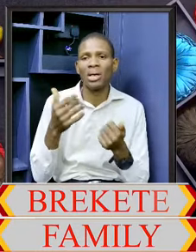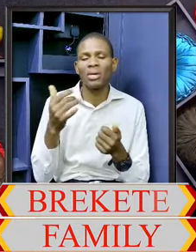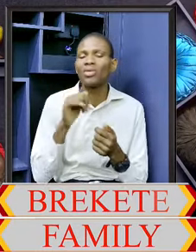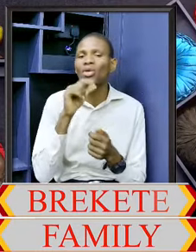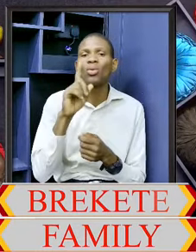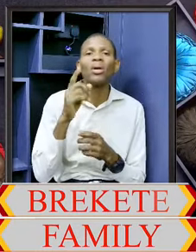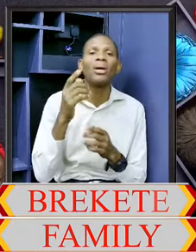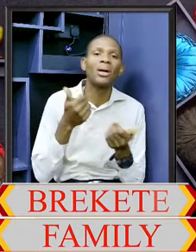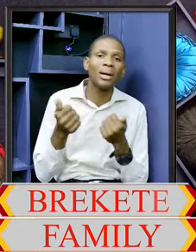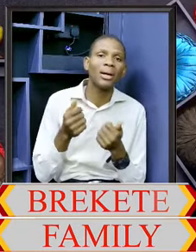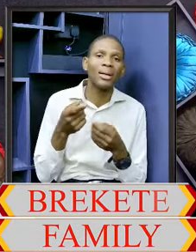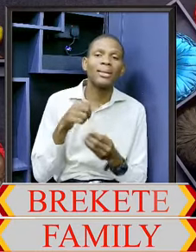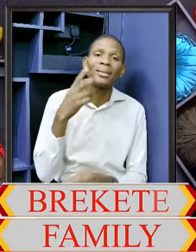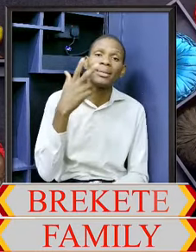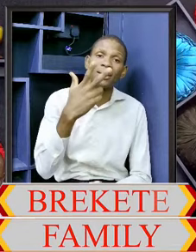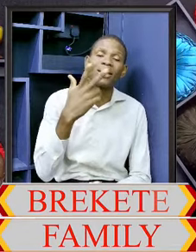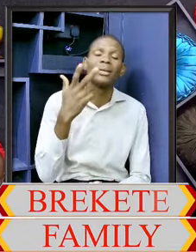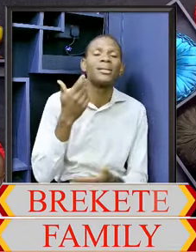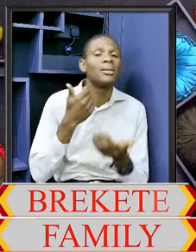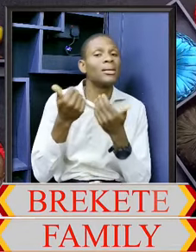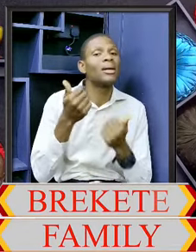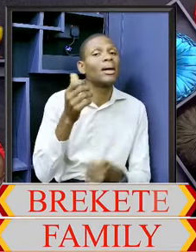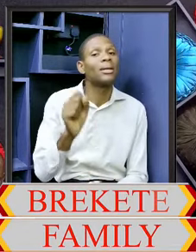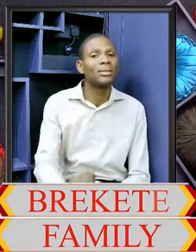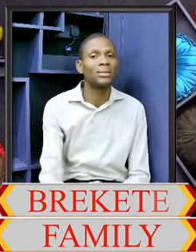many? For three. Three cars.